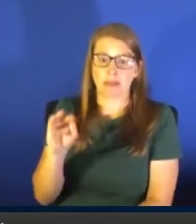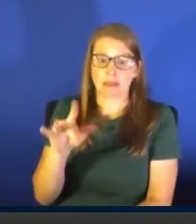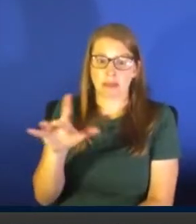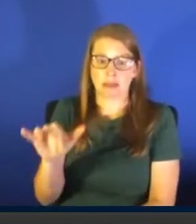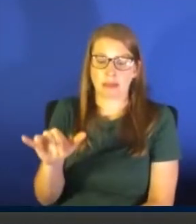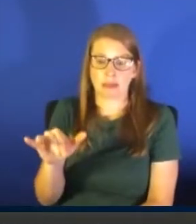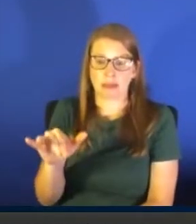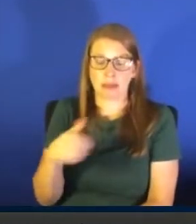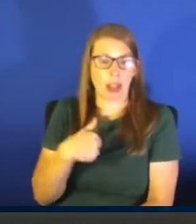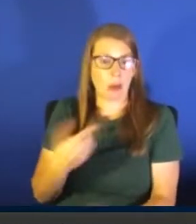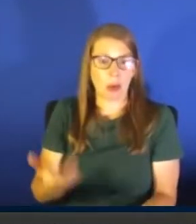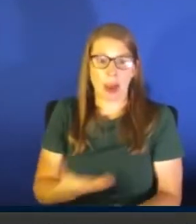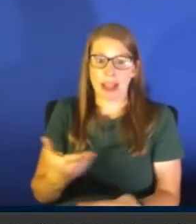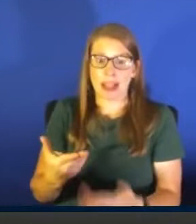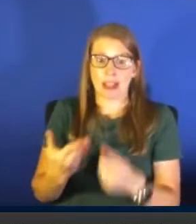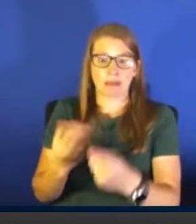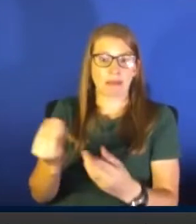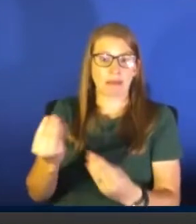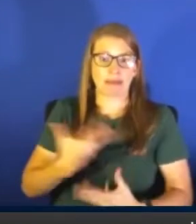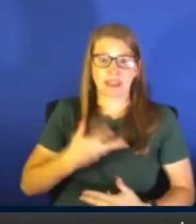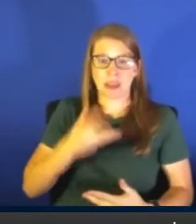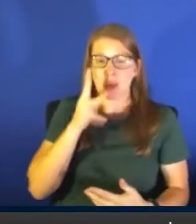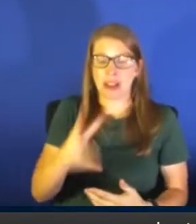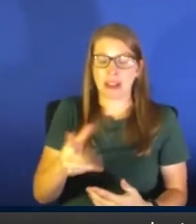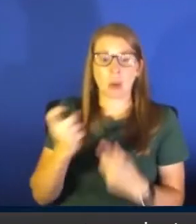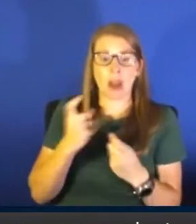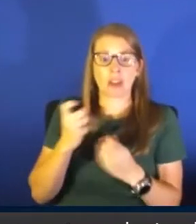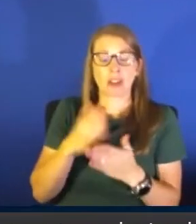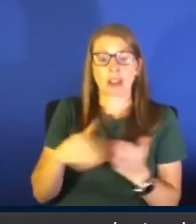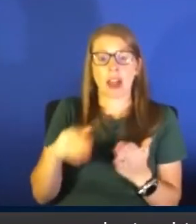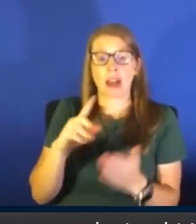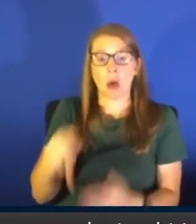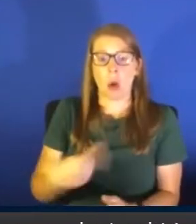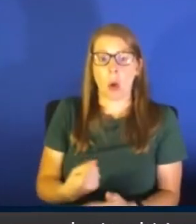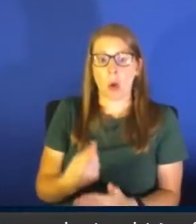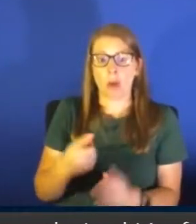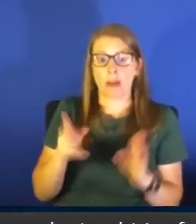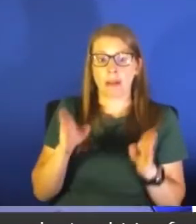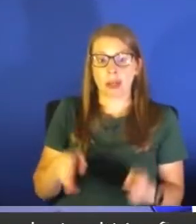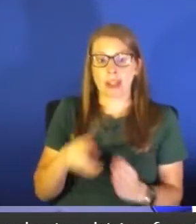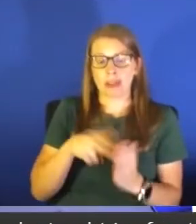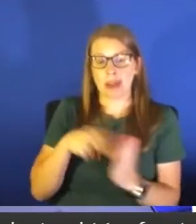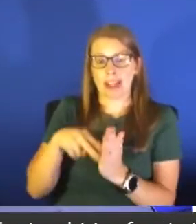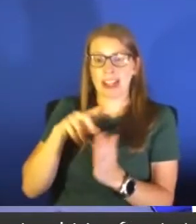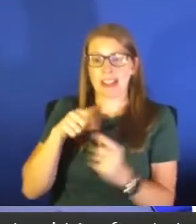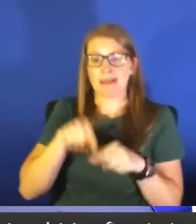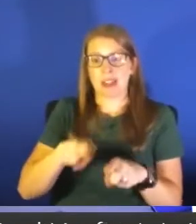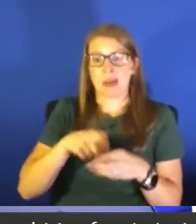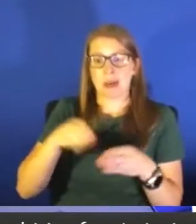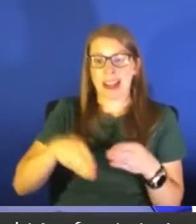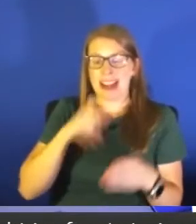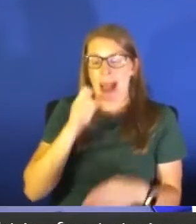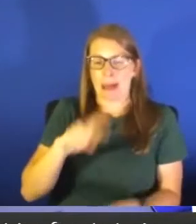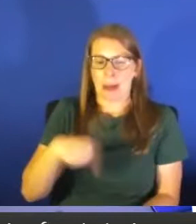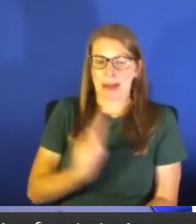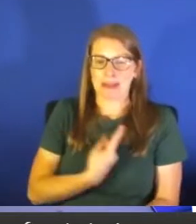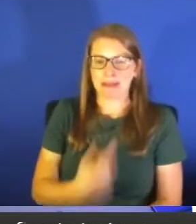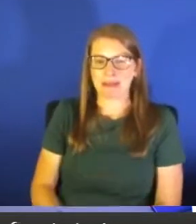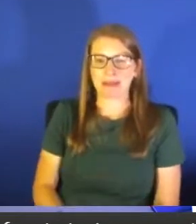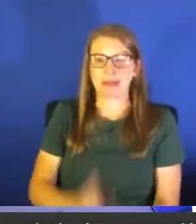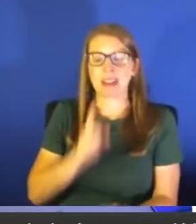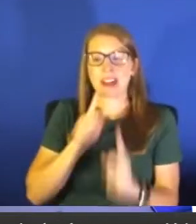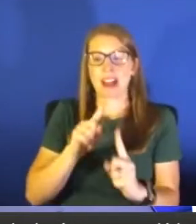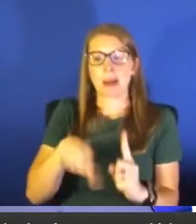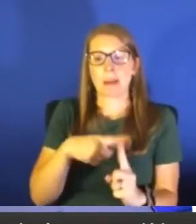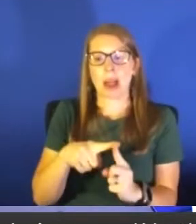be right here. Right. I'm sure there'll be some questions. I'm sure I wasn't the only person reading over the weekend. Yeah. So, all right, we are talking this morning about the